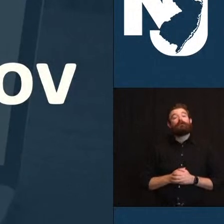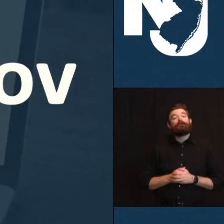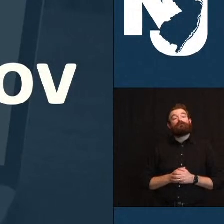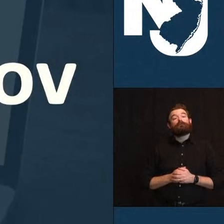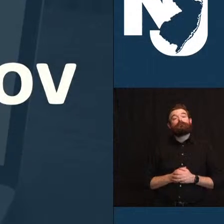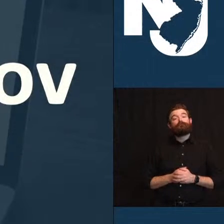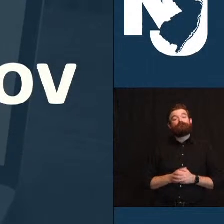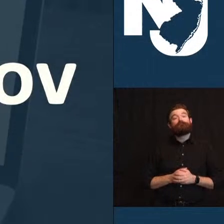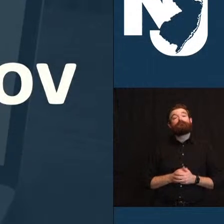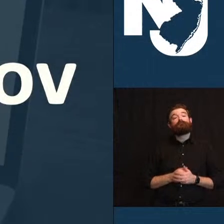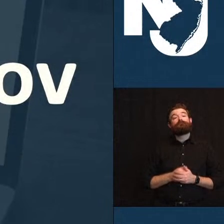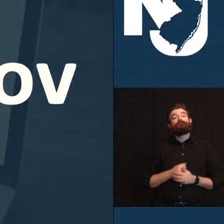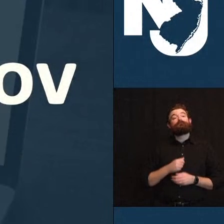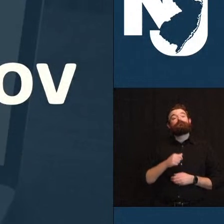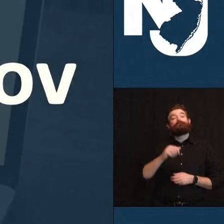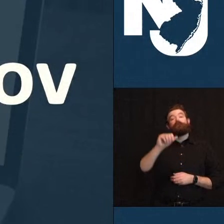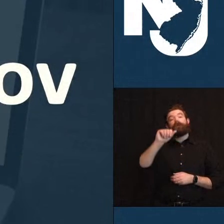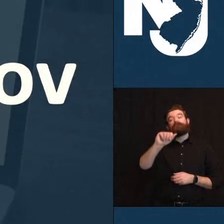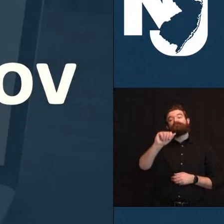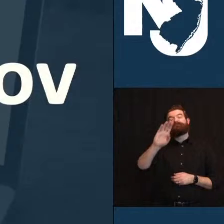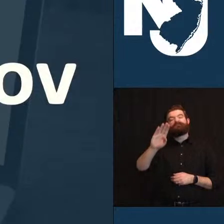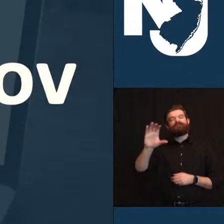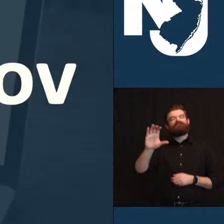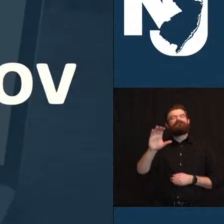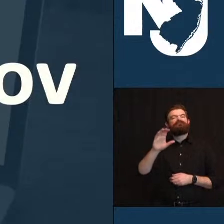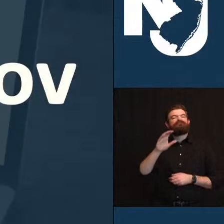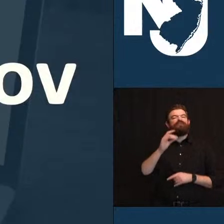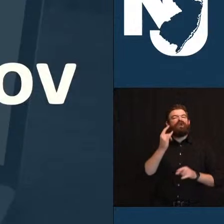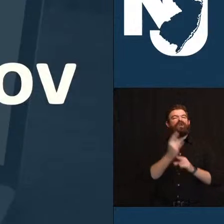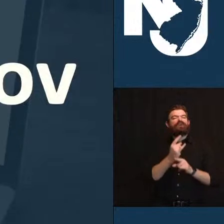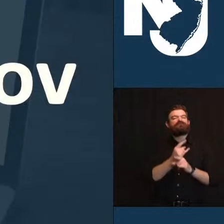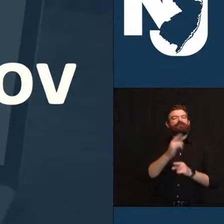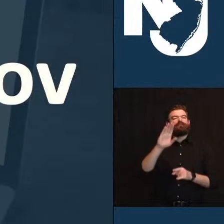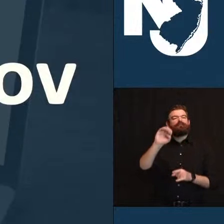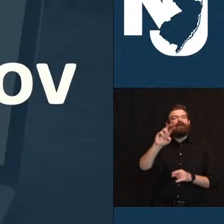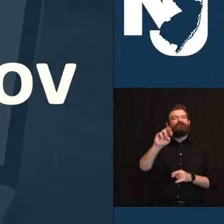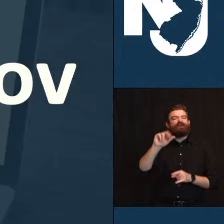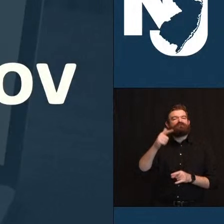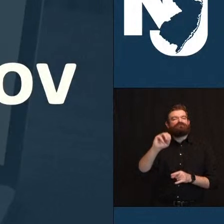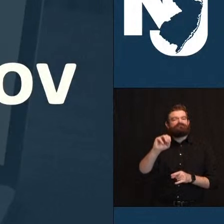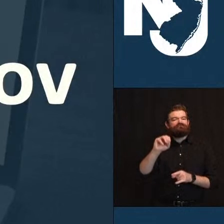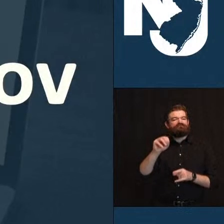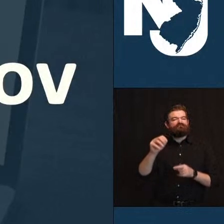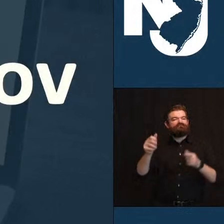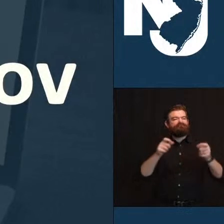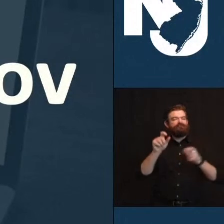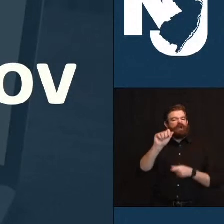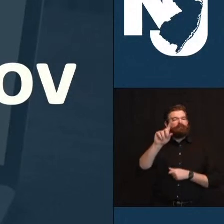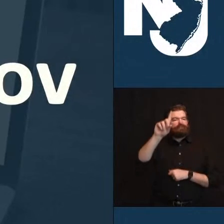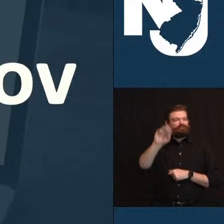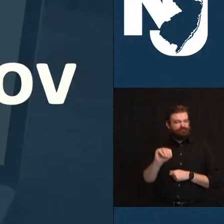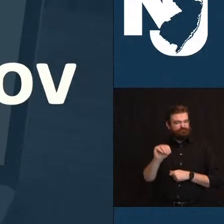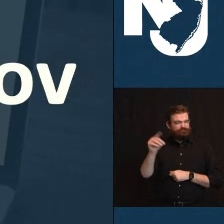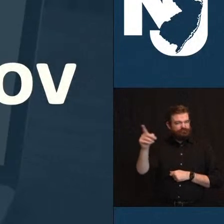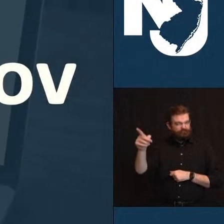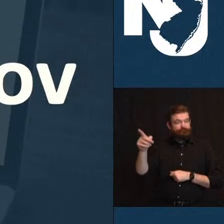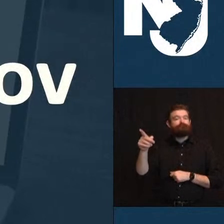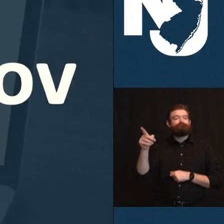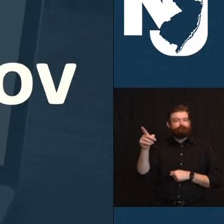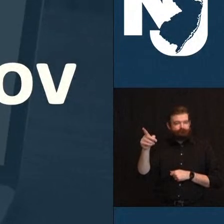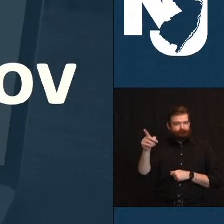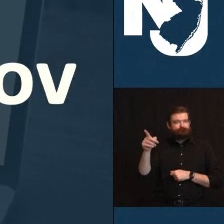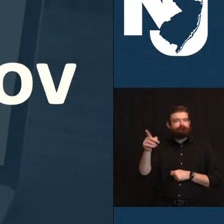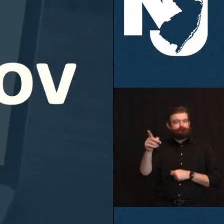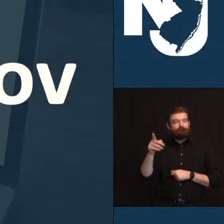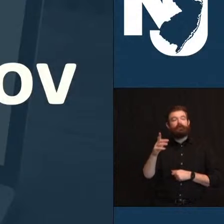and restaurants which were found in violation of our public health executive orders, among other citations. The charges